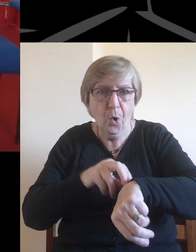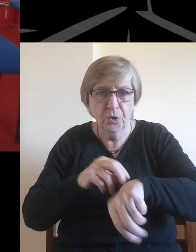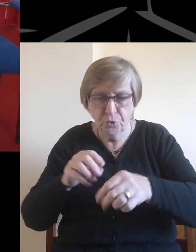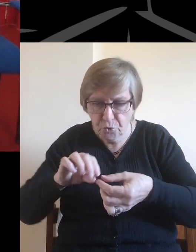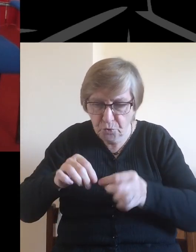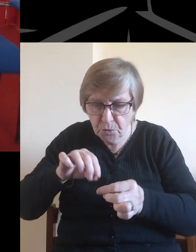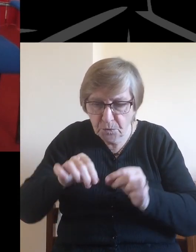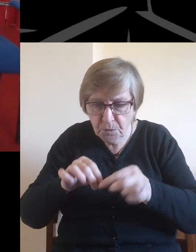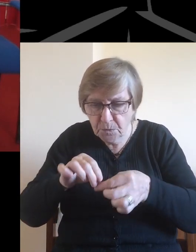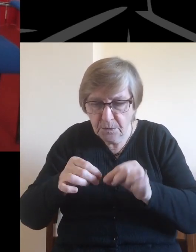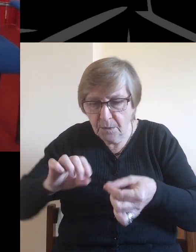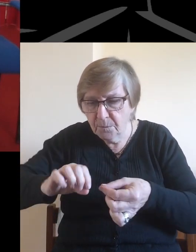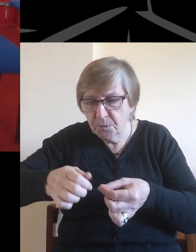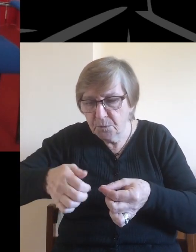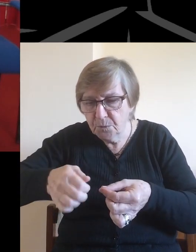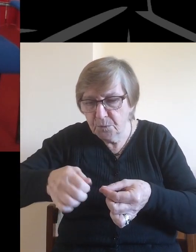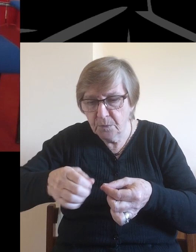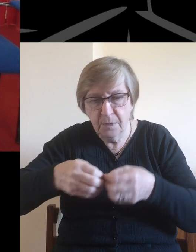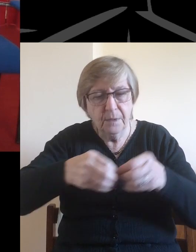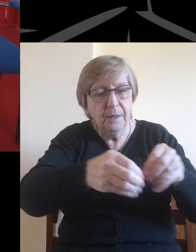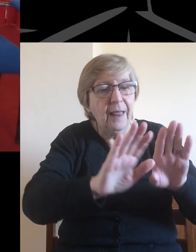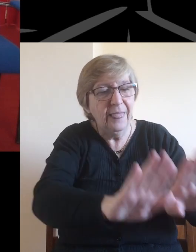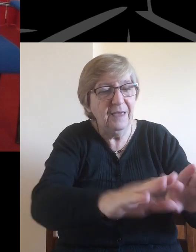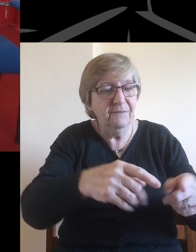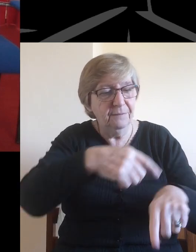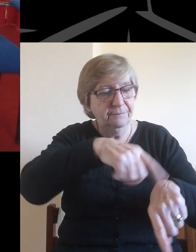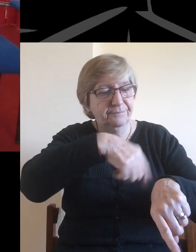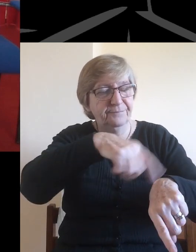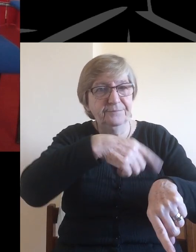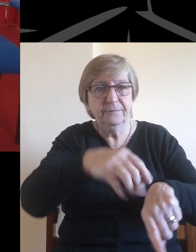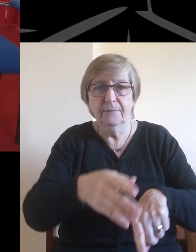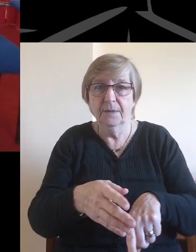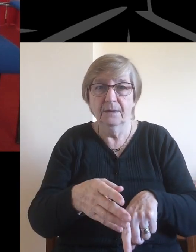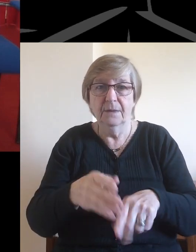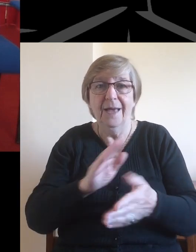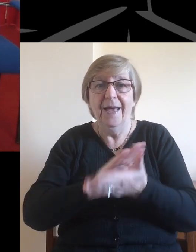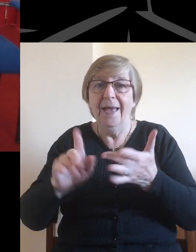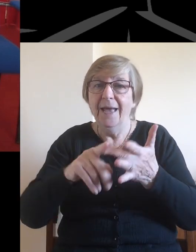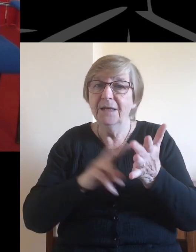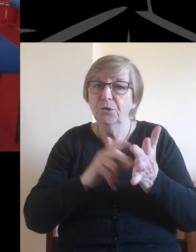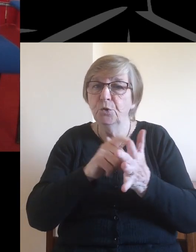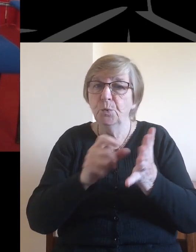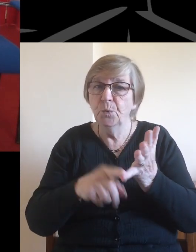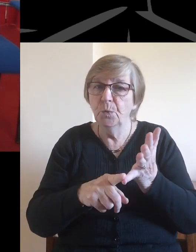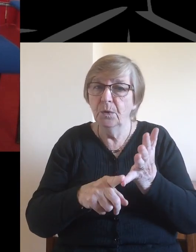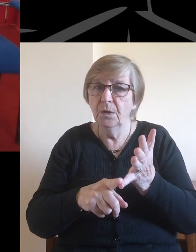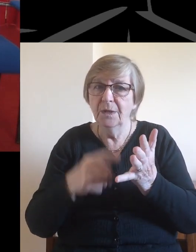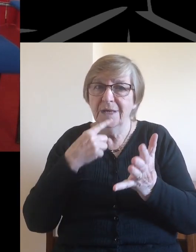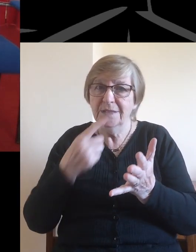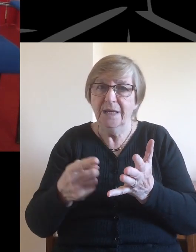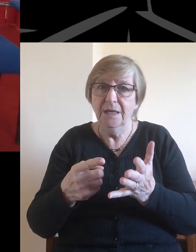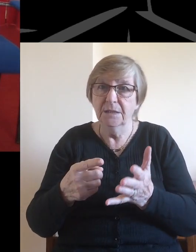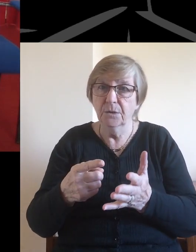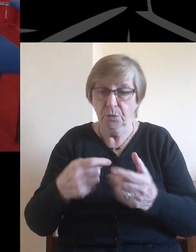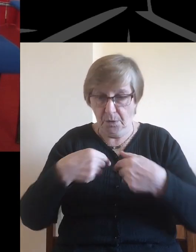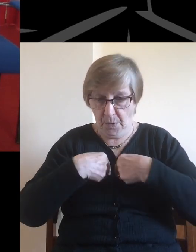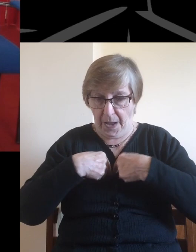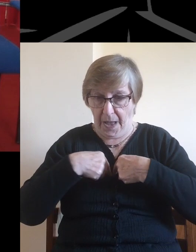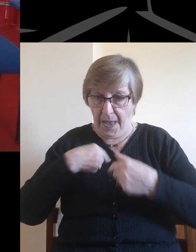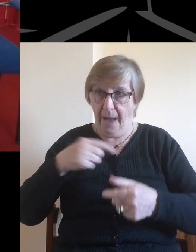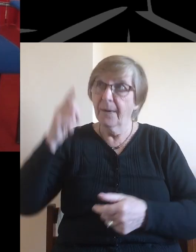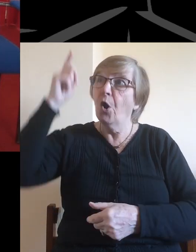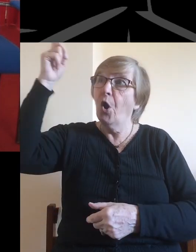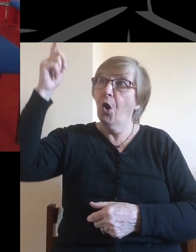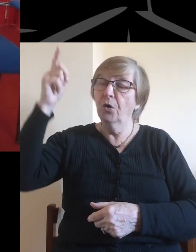and leaves it to do its thing and tell the time. A Hindu would tell you something else. A Hindu would say that he or she is God